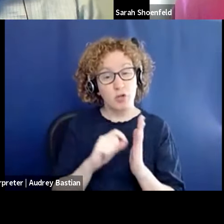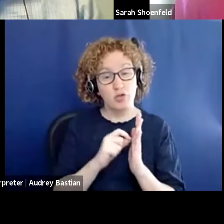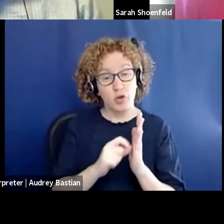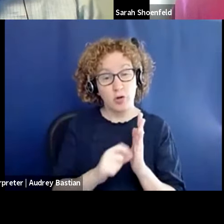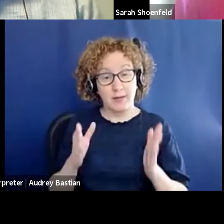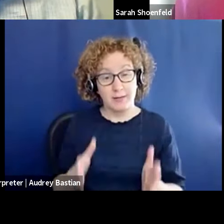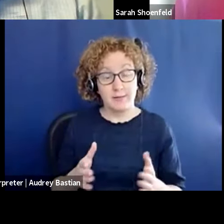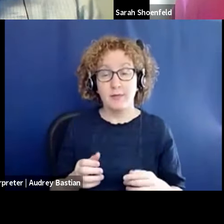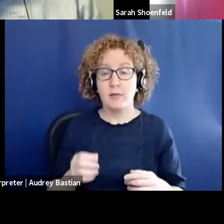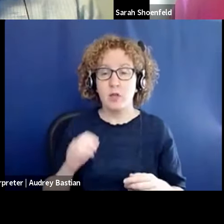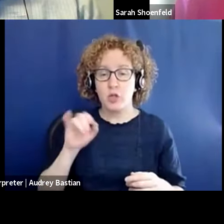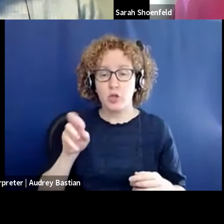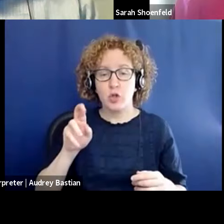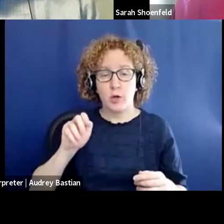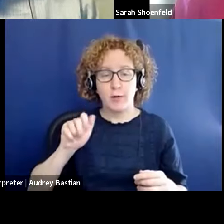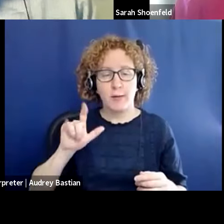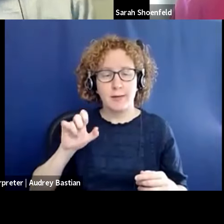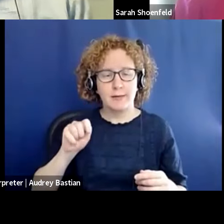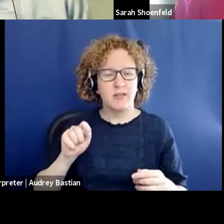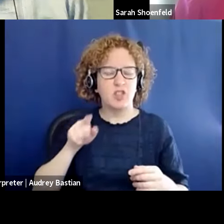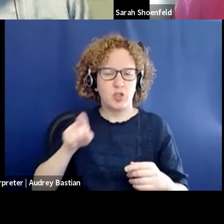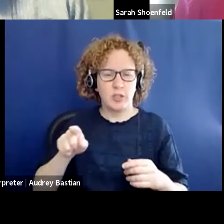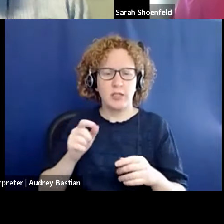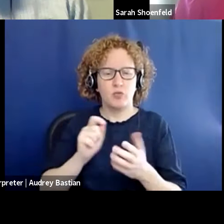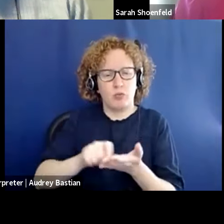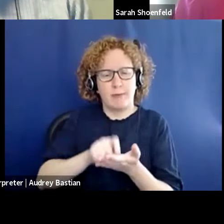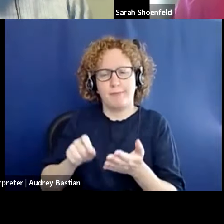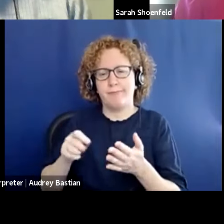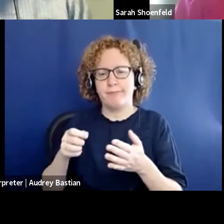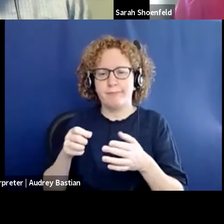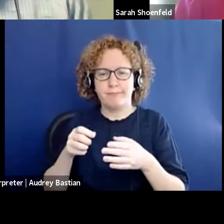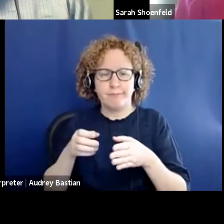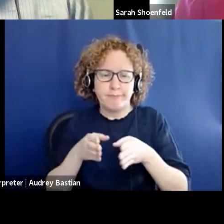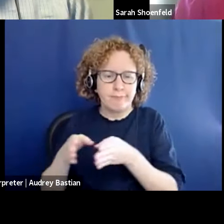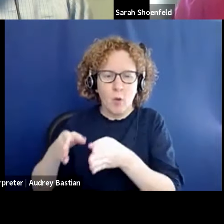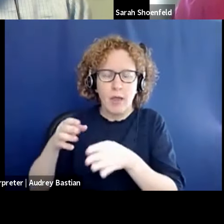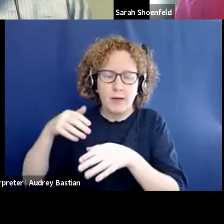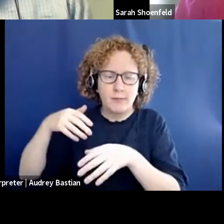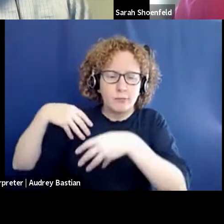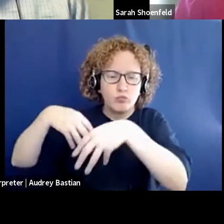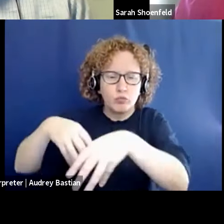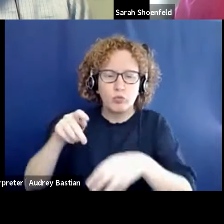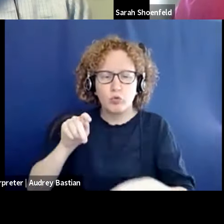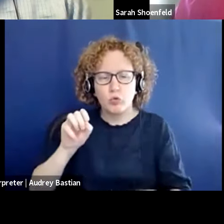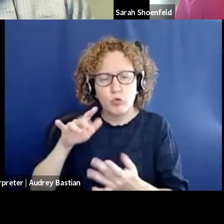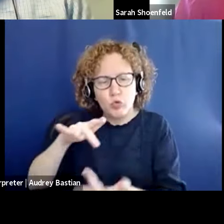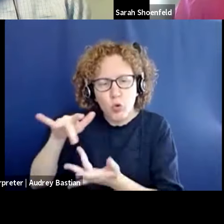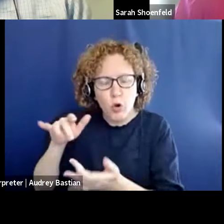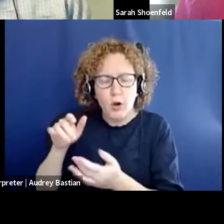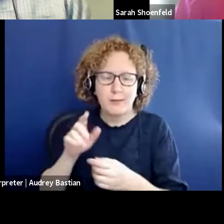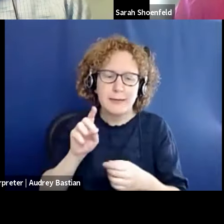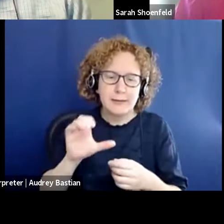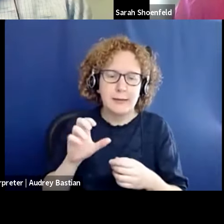heritage trails, as well as the DC 20th century African-American civil rights tour. She has also authored books and articles,